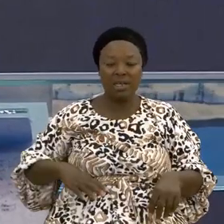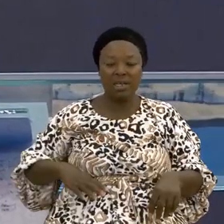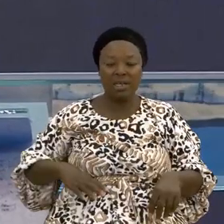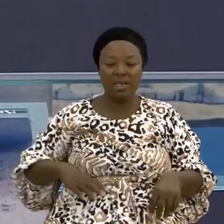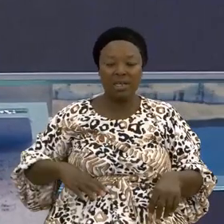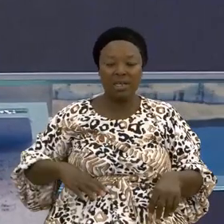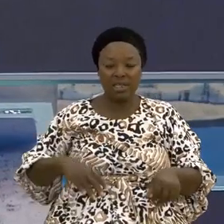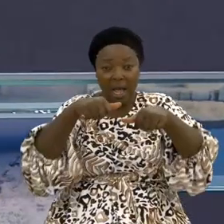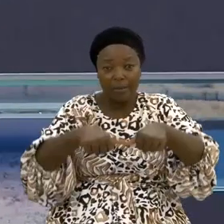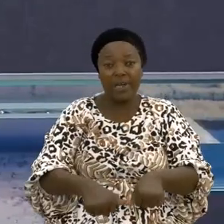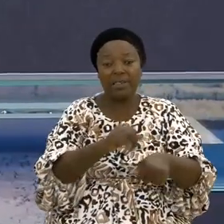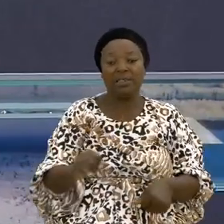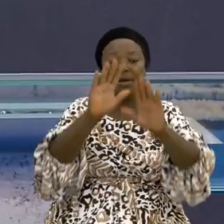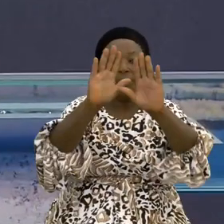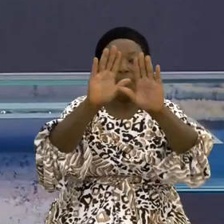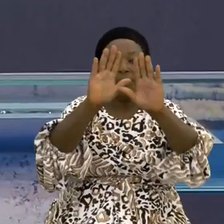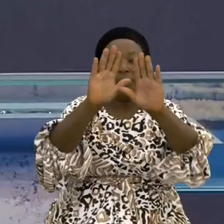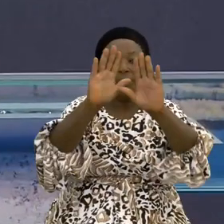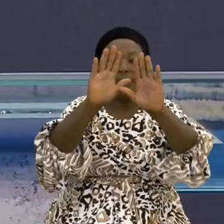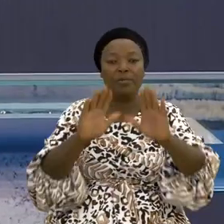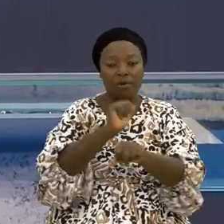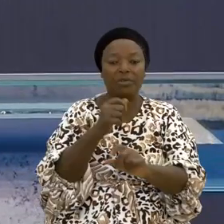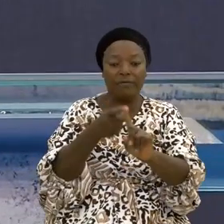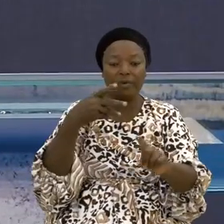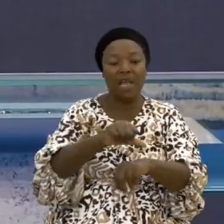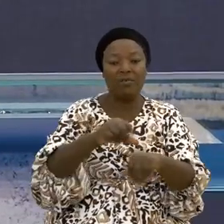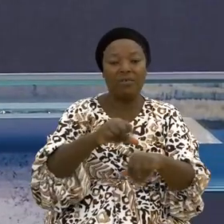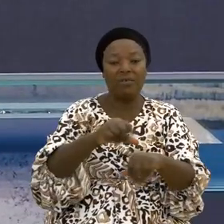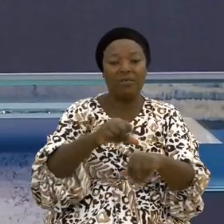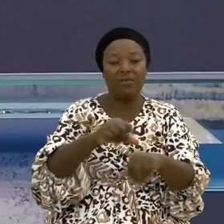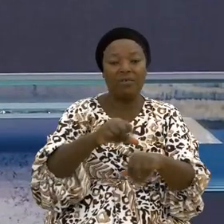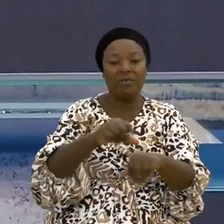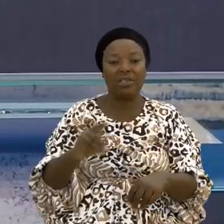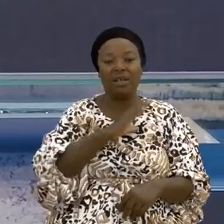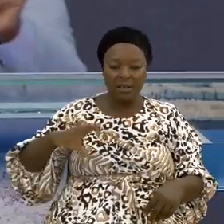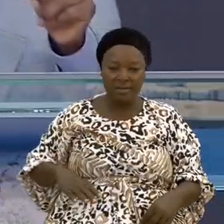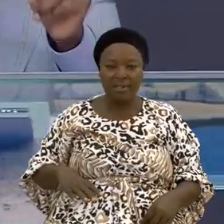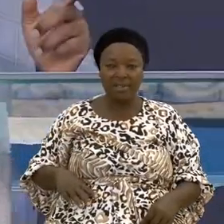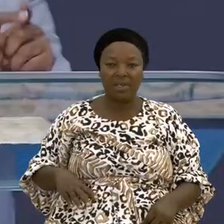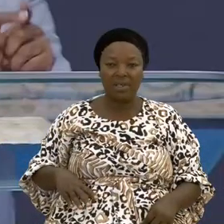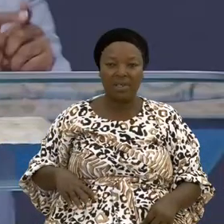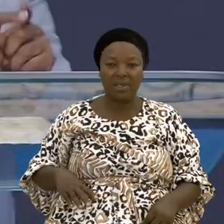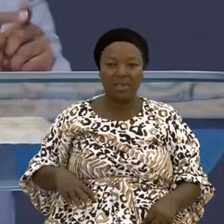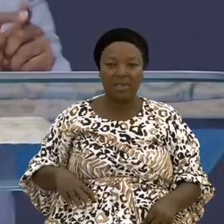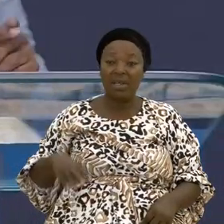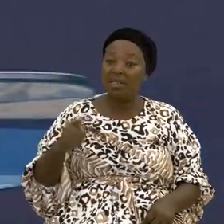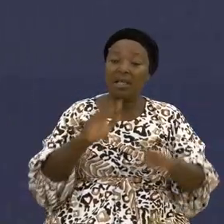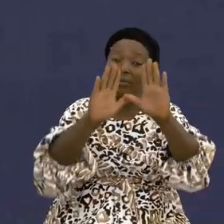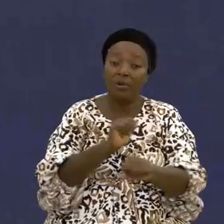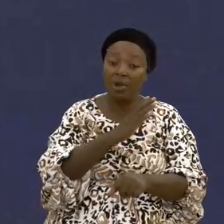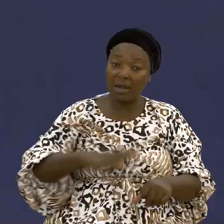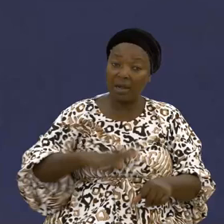Abiding miracles from the anointed Christ. The miracles Christ gives